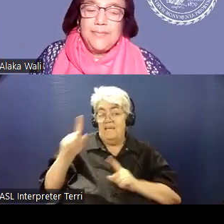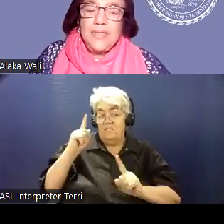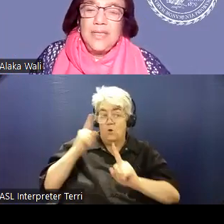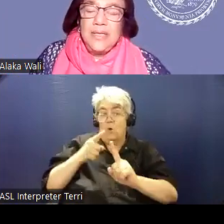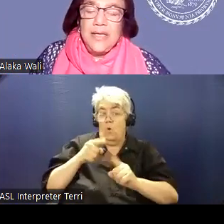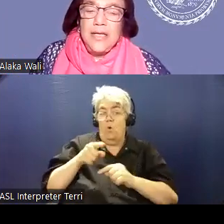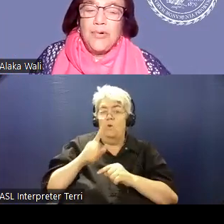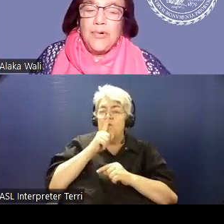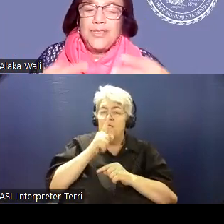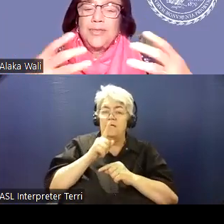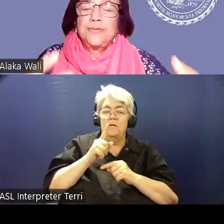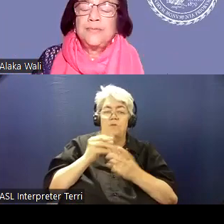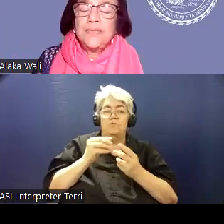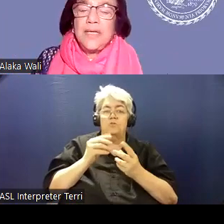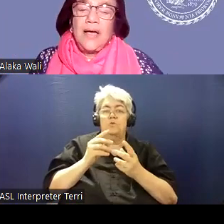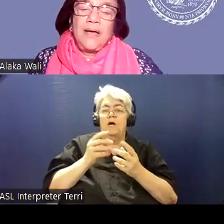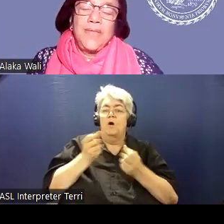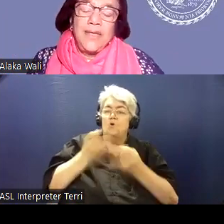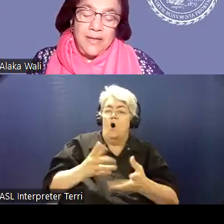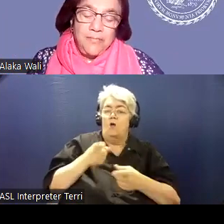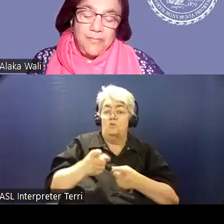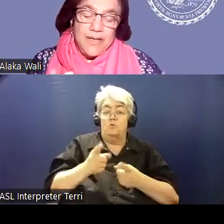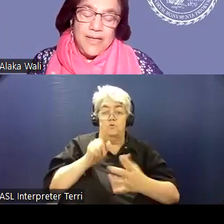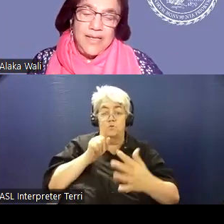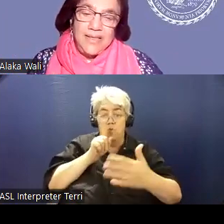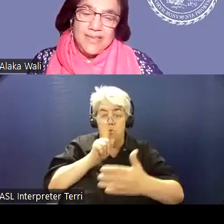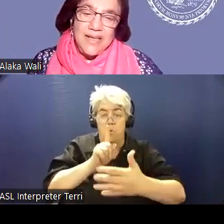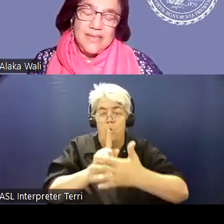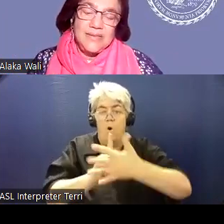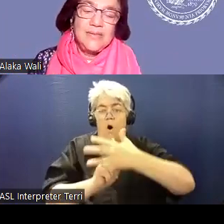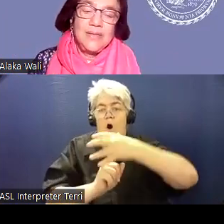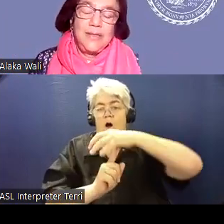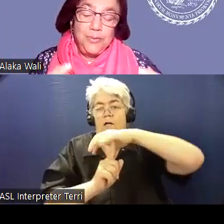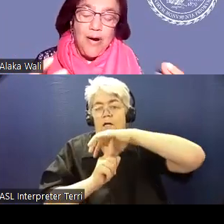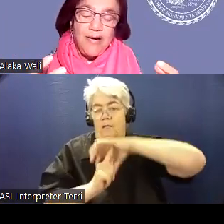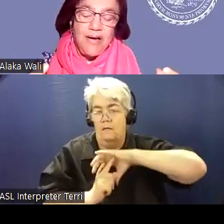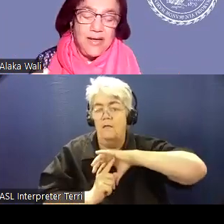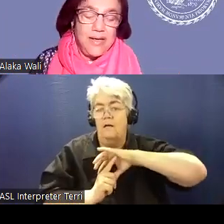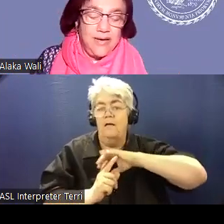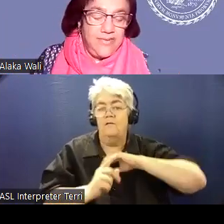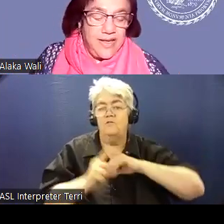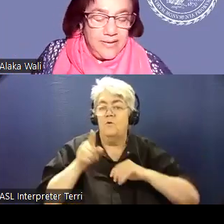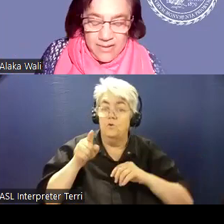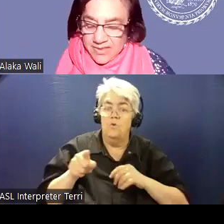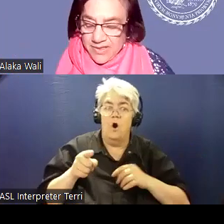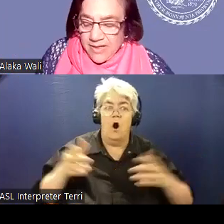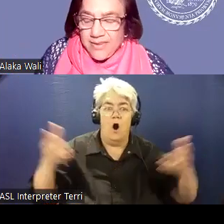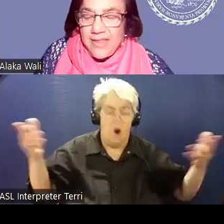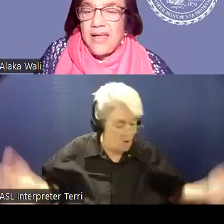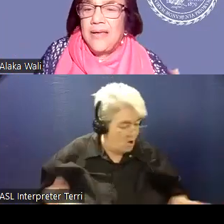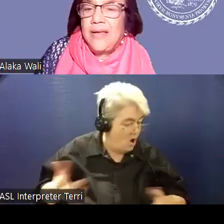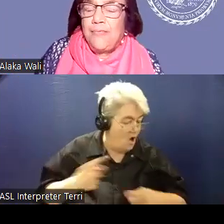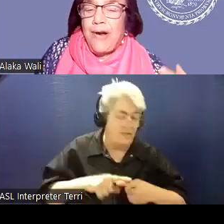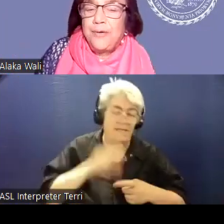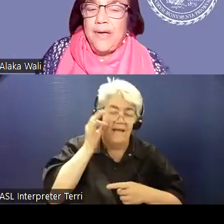was really immerse you in what he says is you are on native land. It's getting